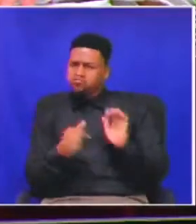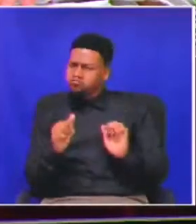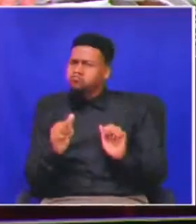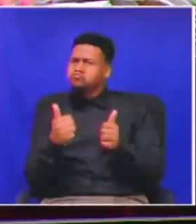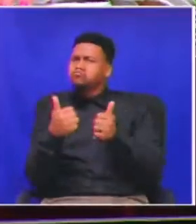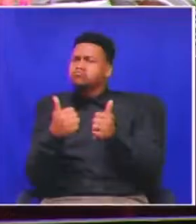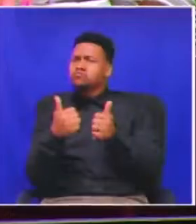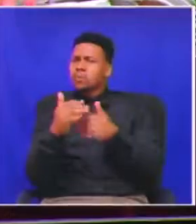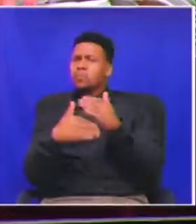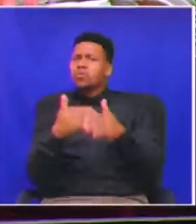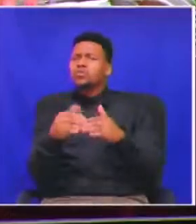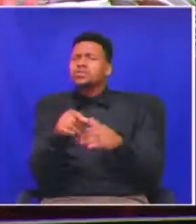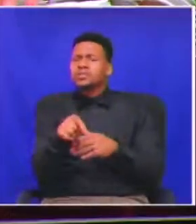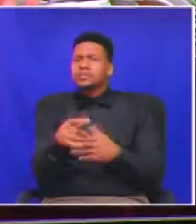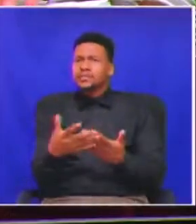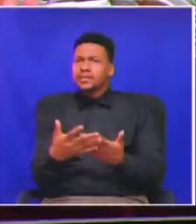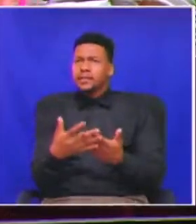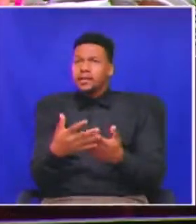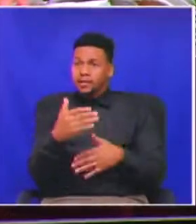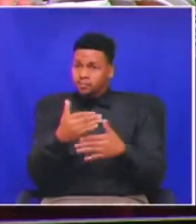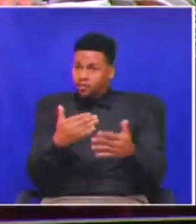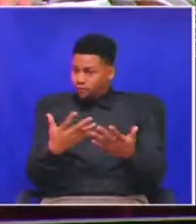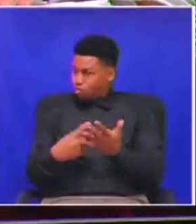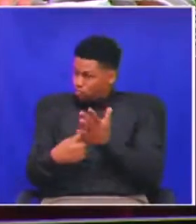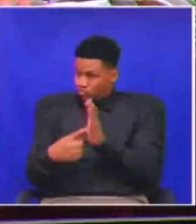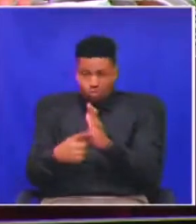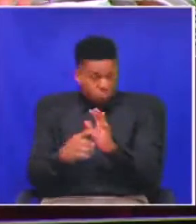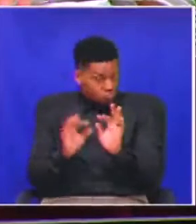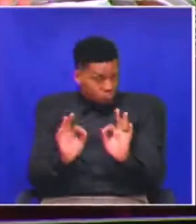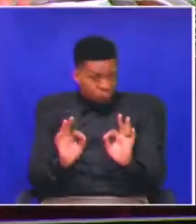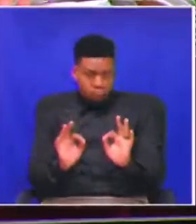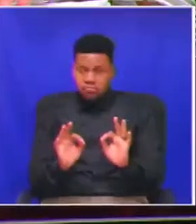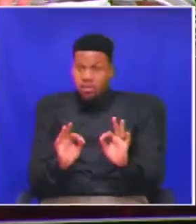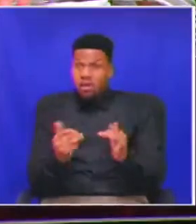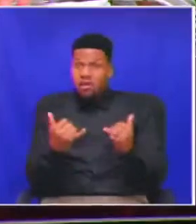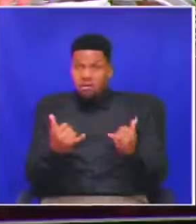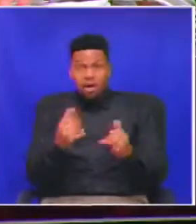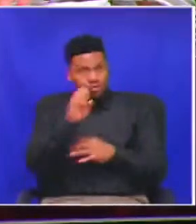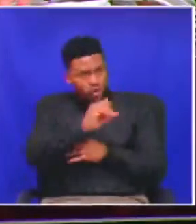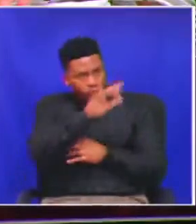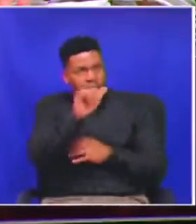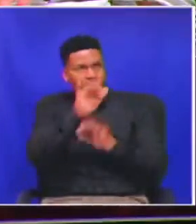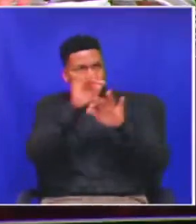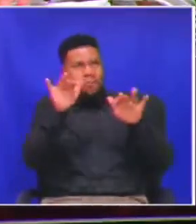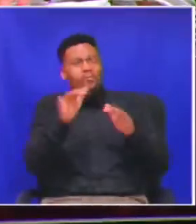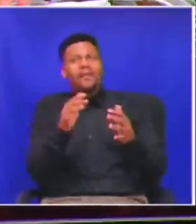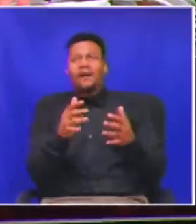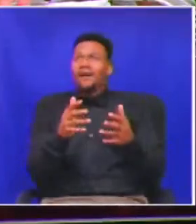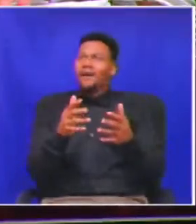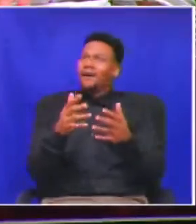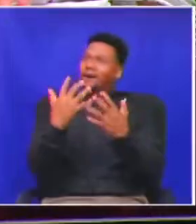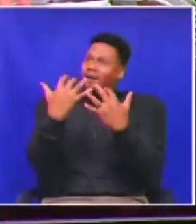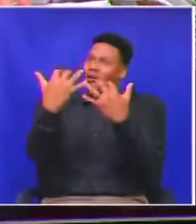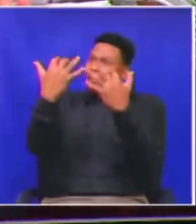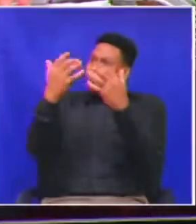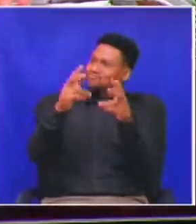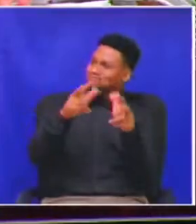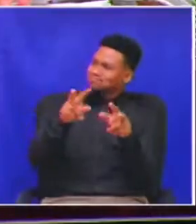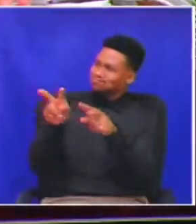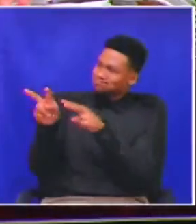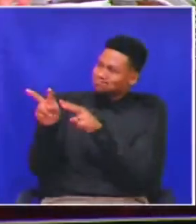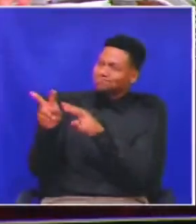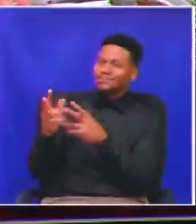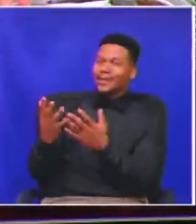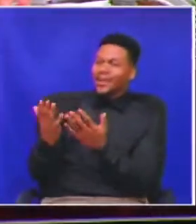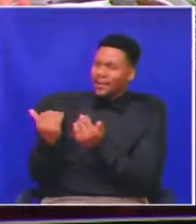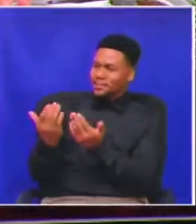be so in the past, and I think South Africans now expect that when we interview and when we